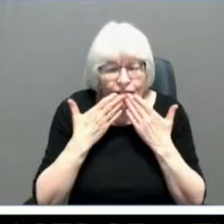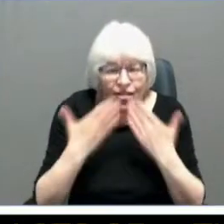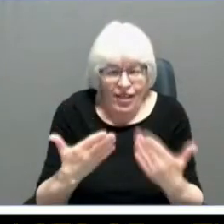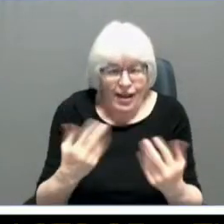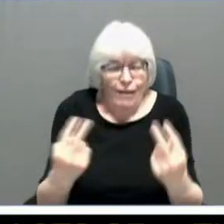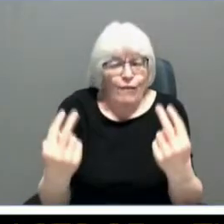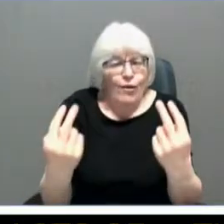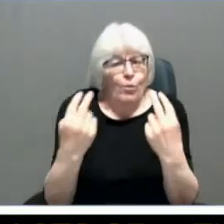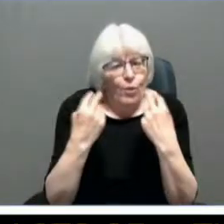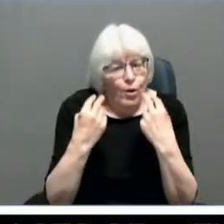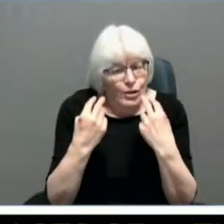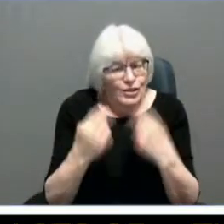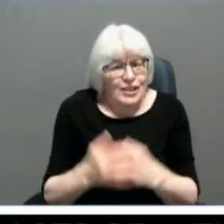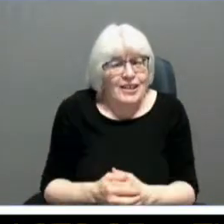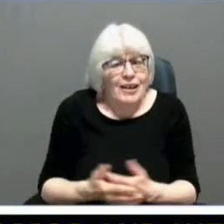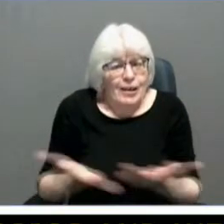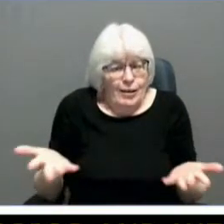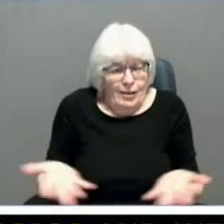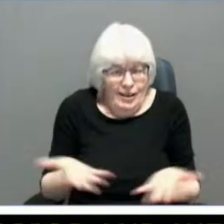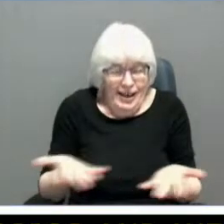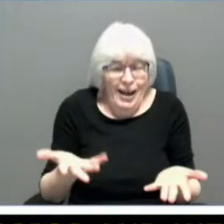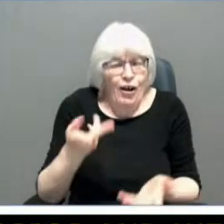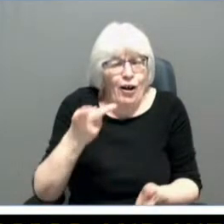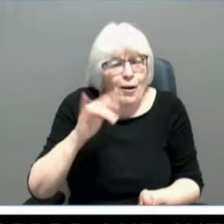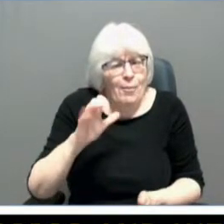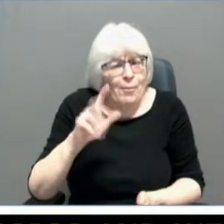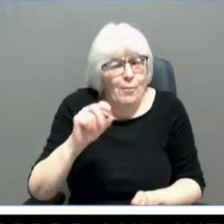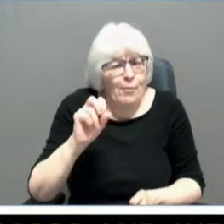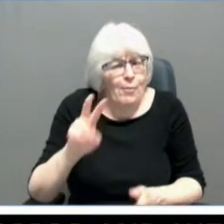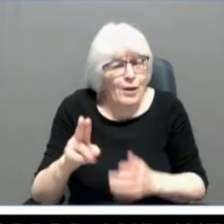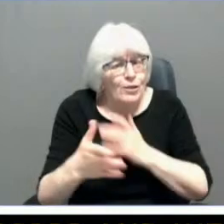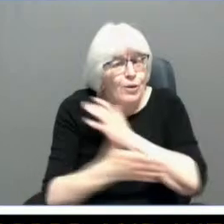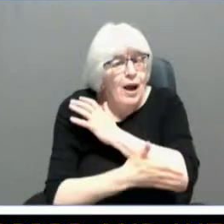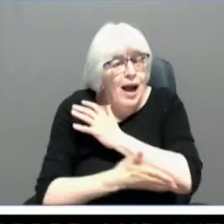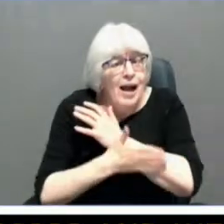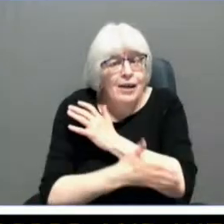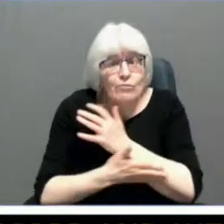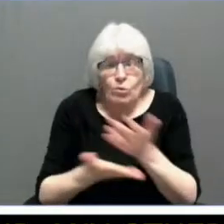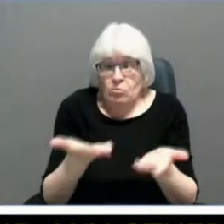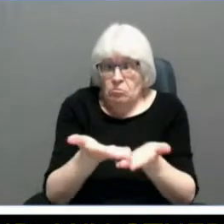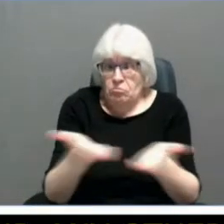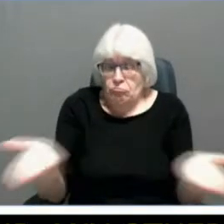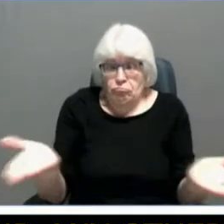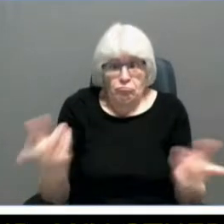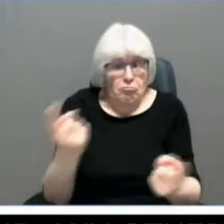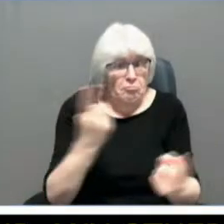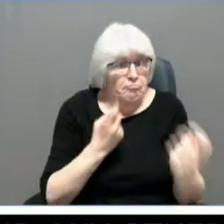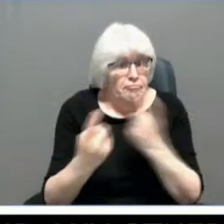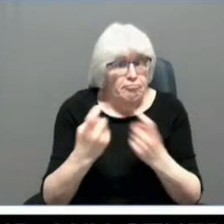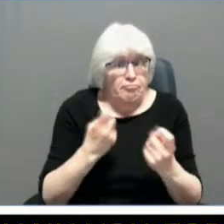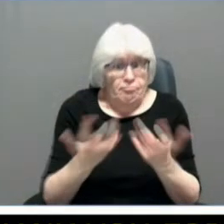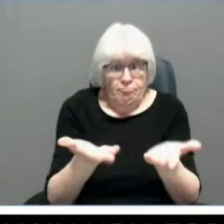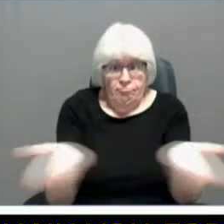Pictou County, and I'll open the floor for questions, Catherine. Go ahead.